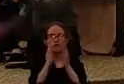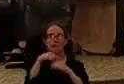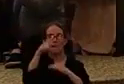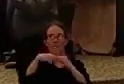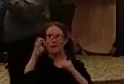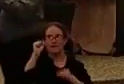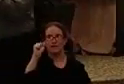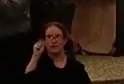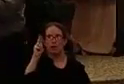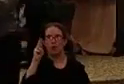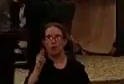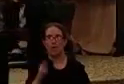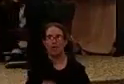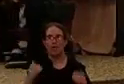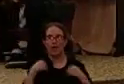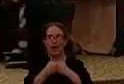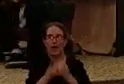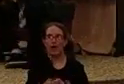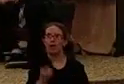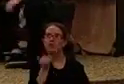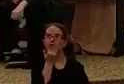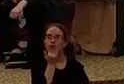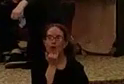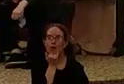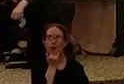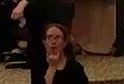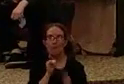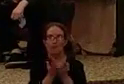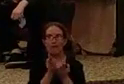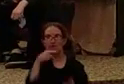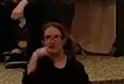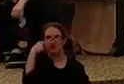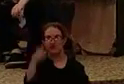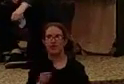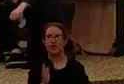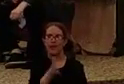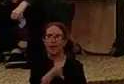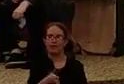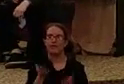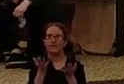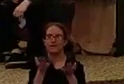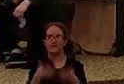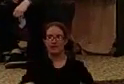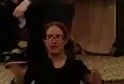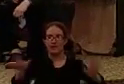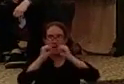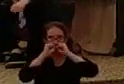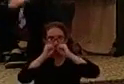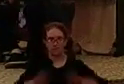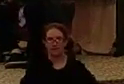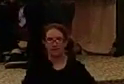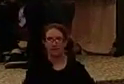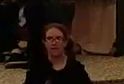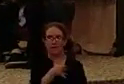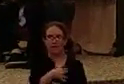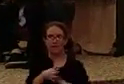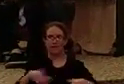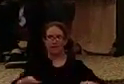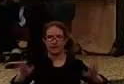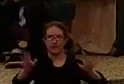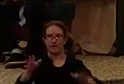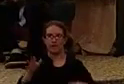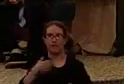Esau, amen, and how he was wrong. And the Bible said that after he had given up his blessing, after he had given